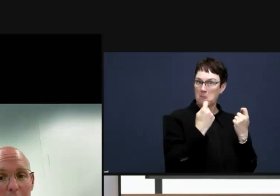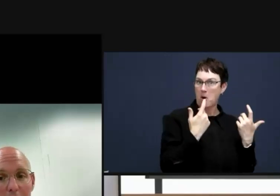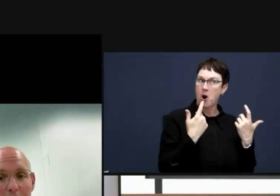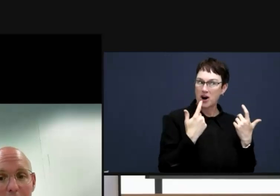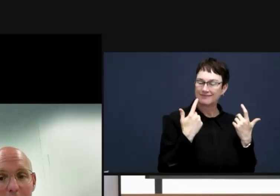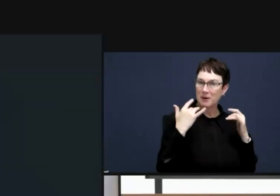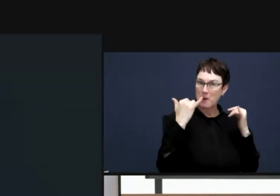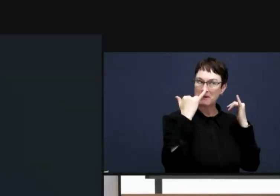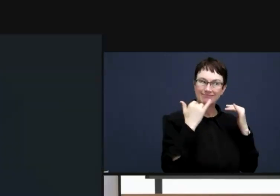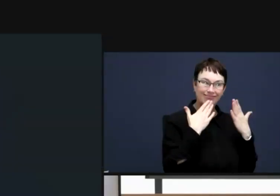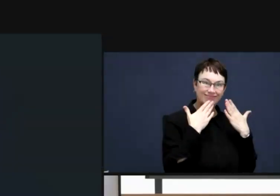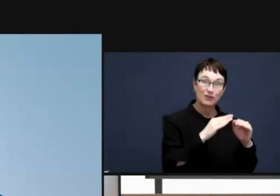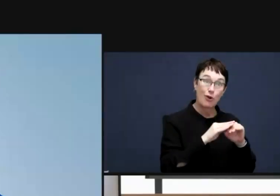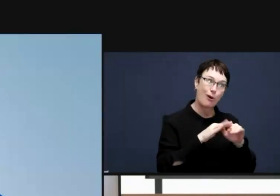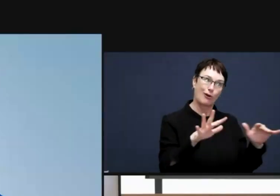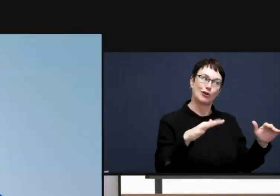me.